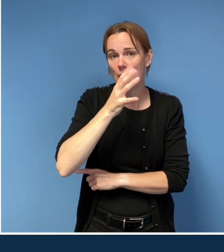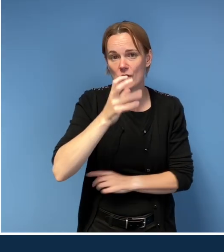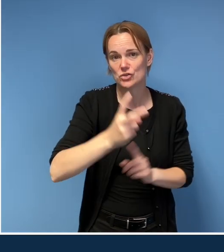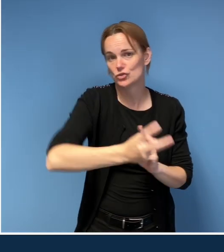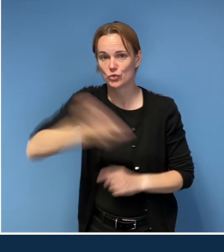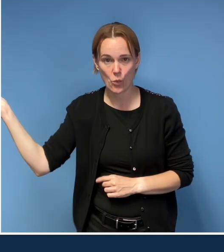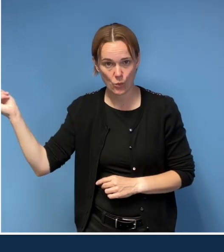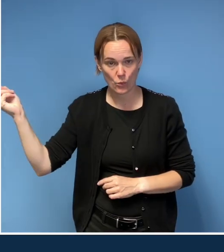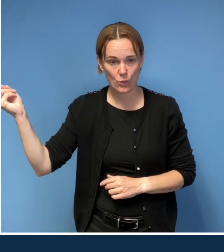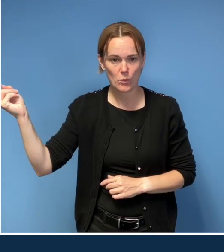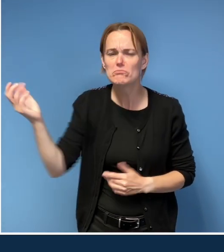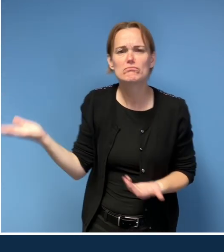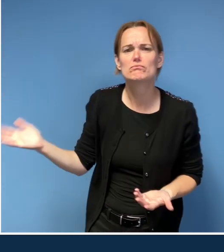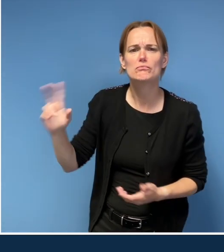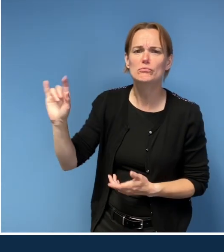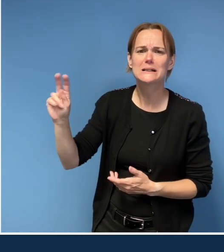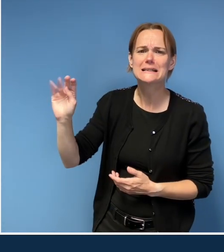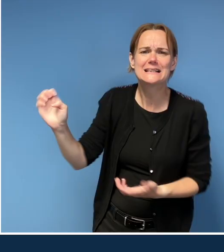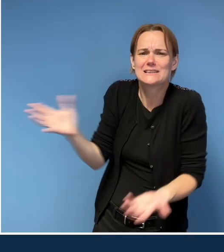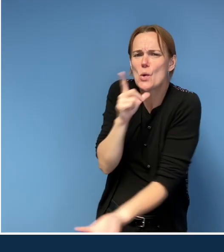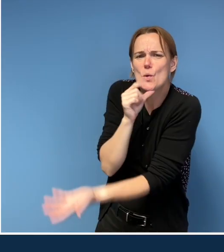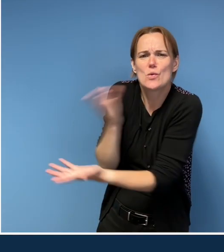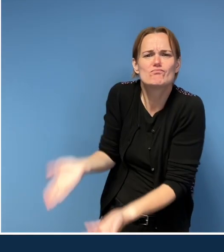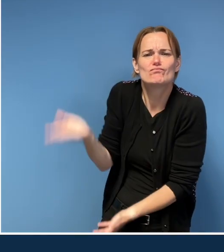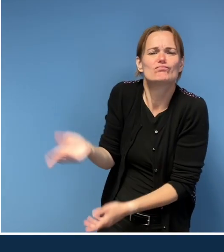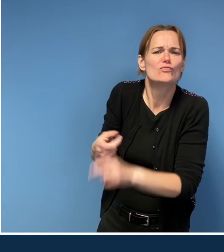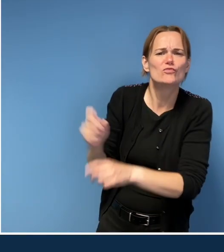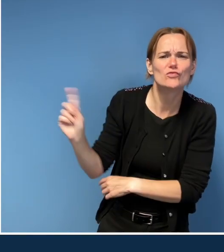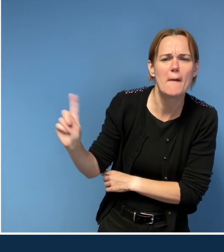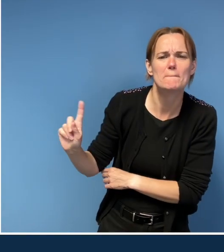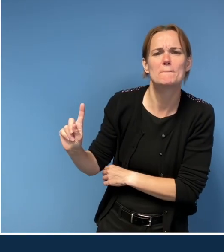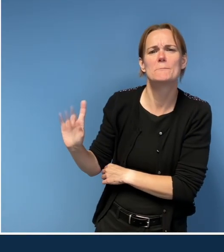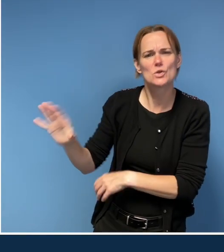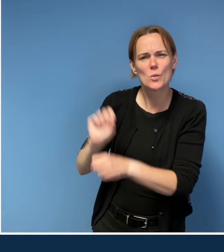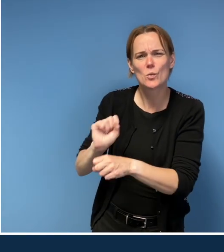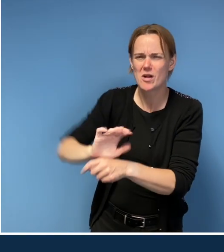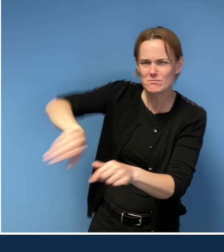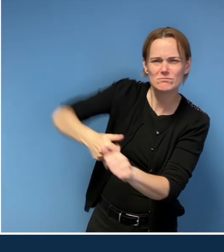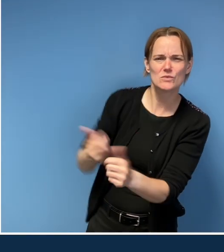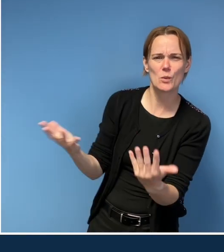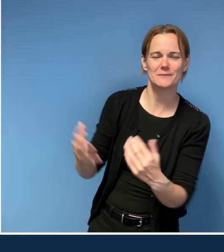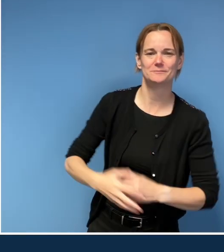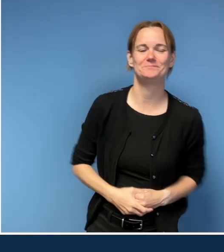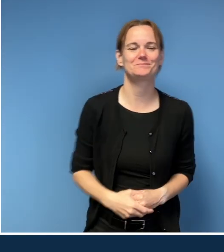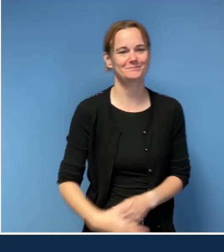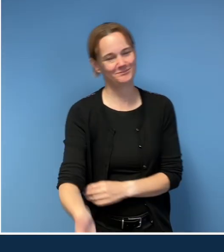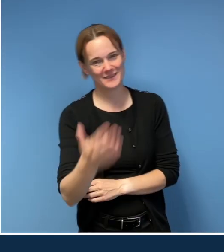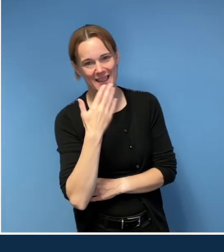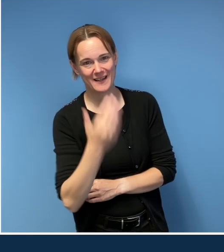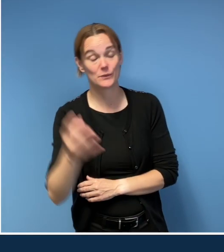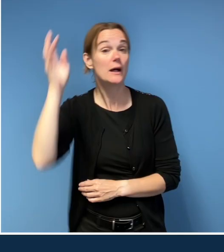tell our listeners a little bit about yourself, who you are, where you come from, and what guides your work here at NSCC. Thanks, Jill. Well,